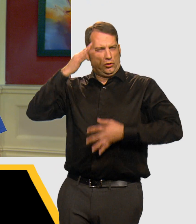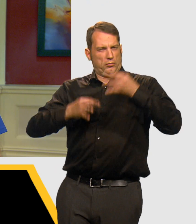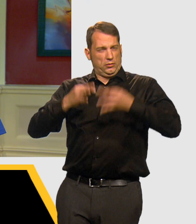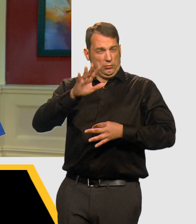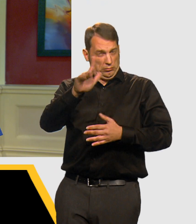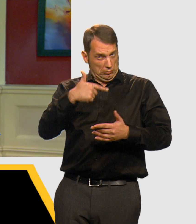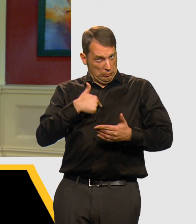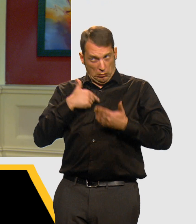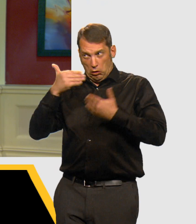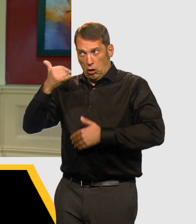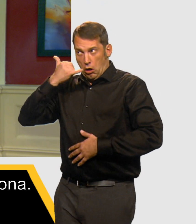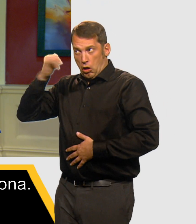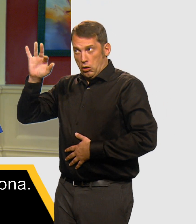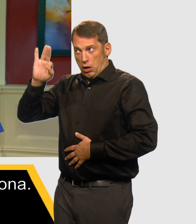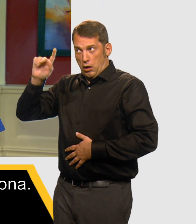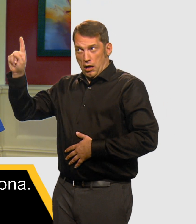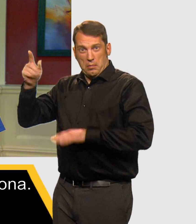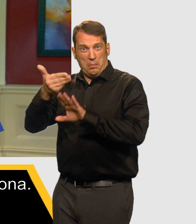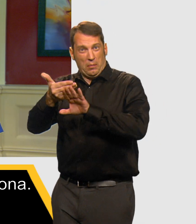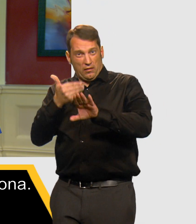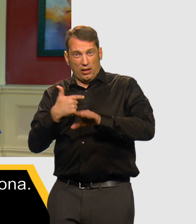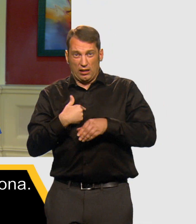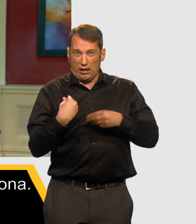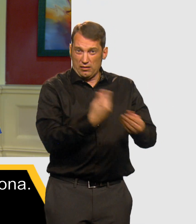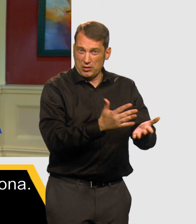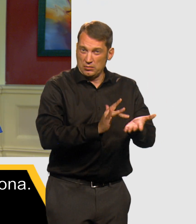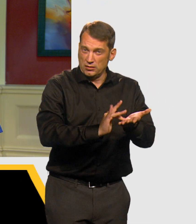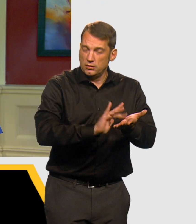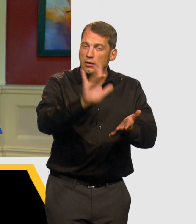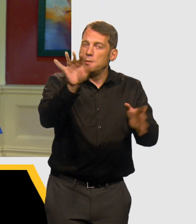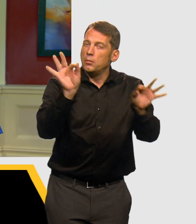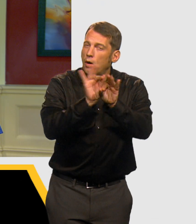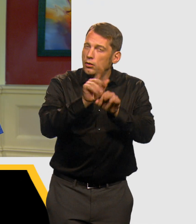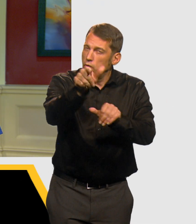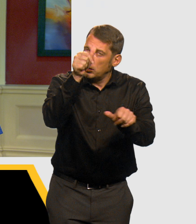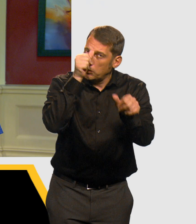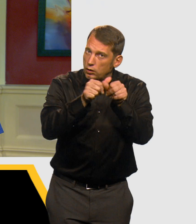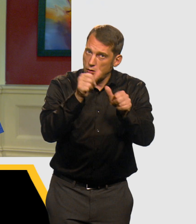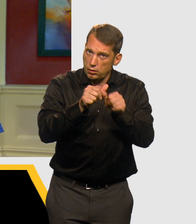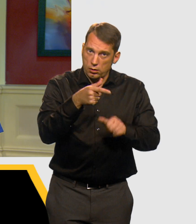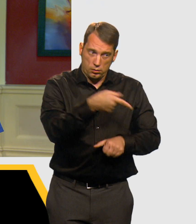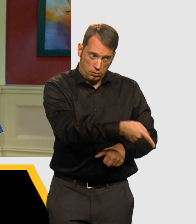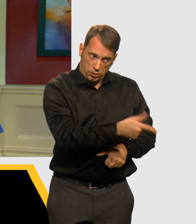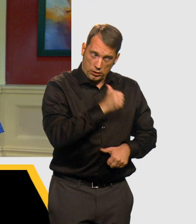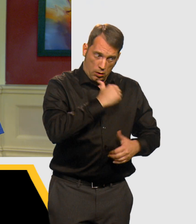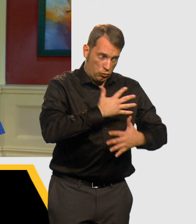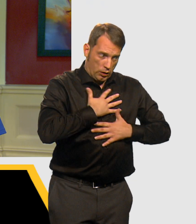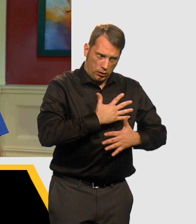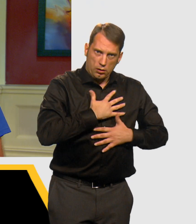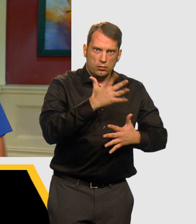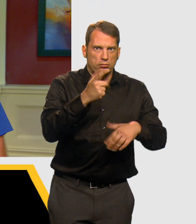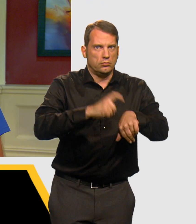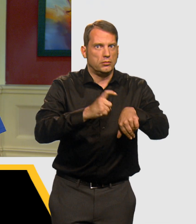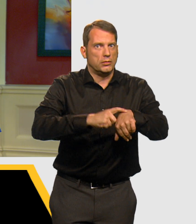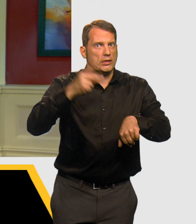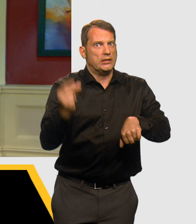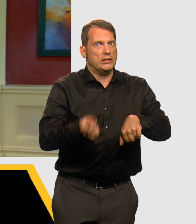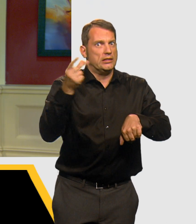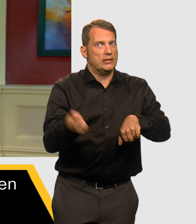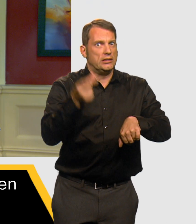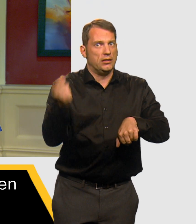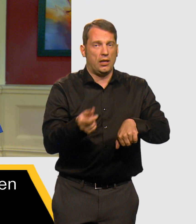judgment on whether to call 911 before administering naloxone. But keep in mind that every second counts when someone is not